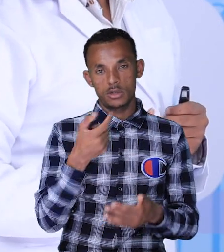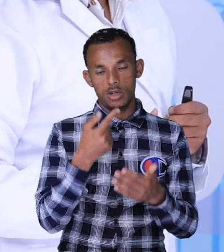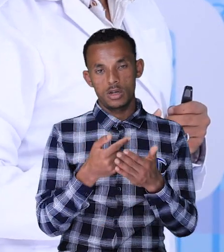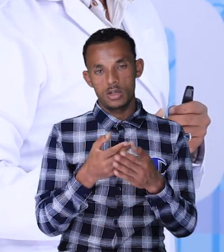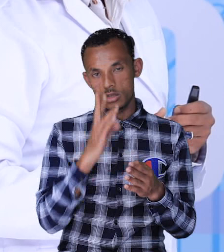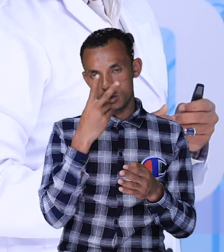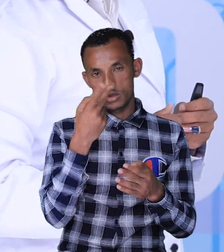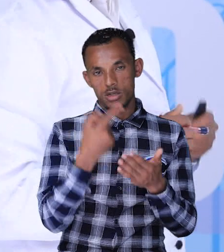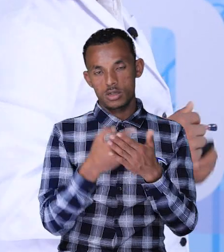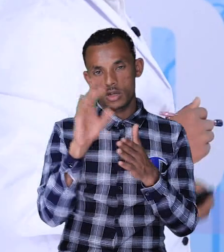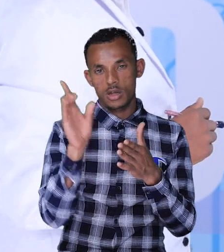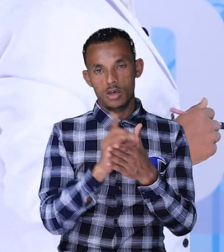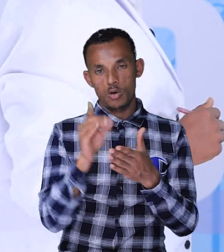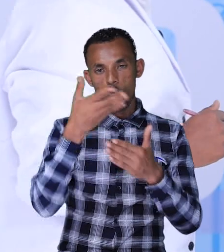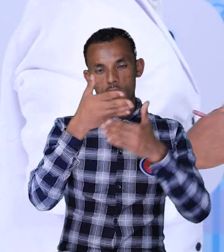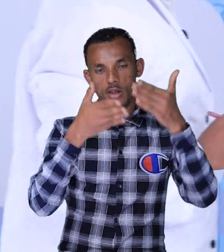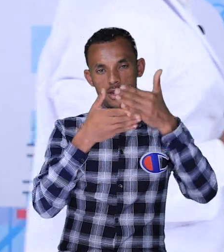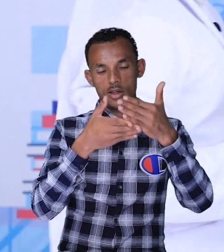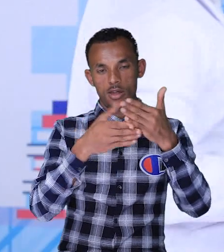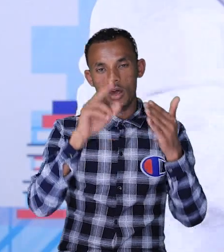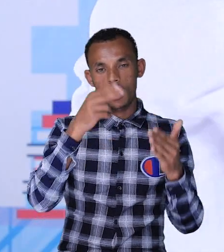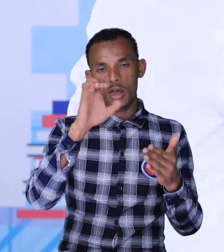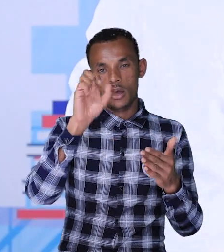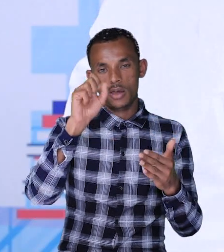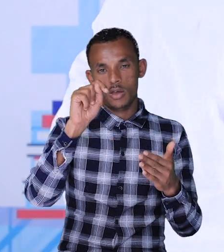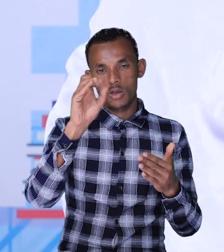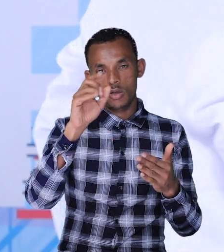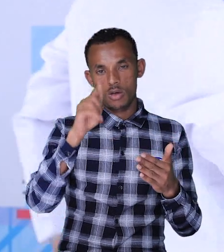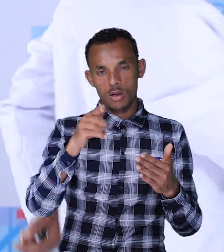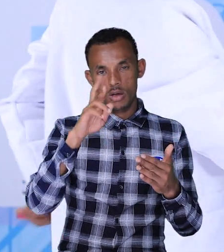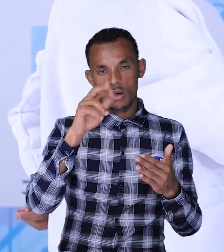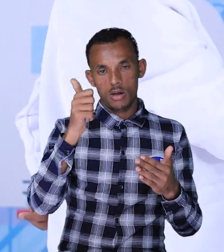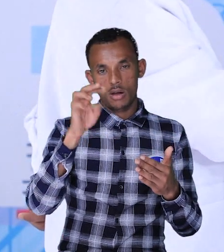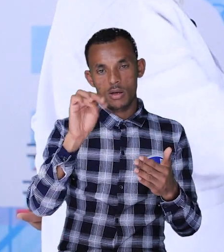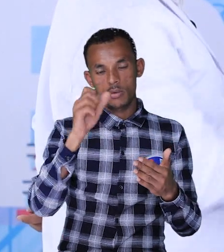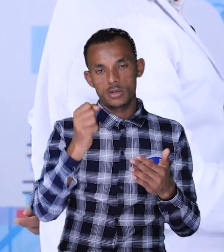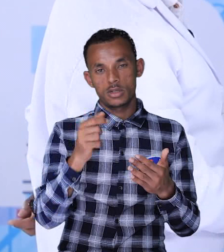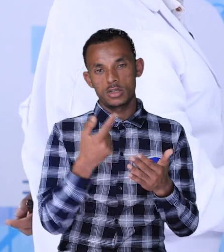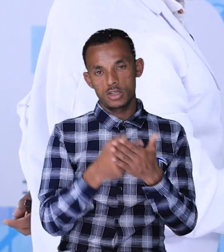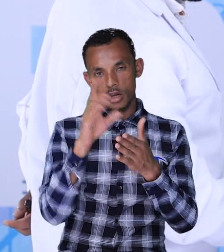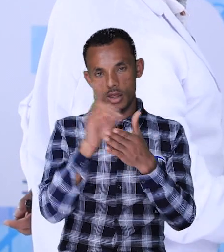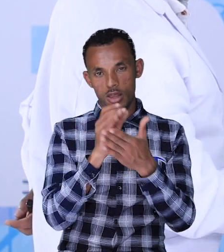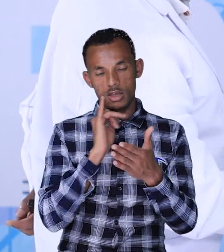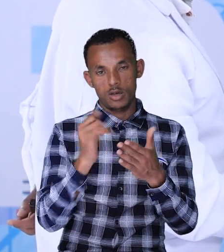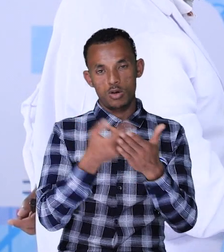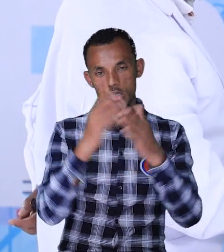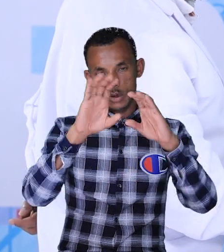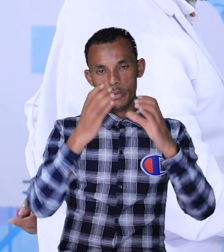data. Construct histogram using the following data. This data is given, by the way, this